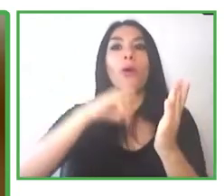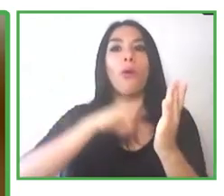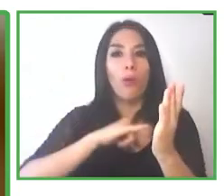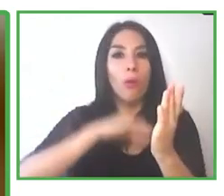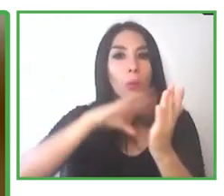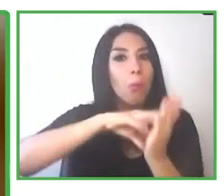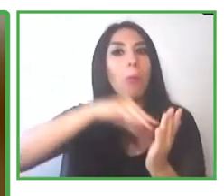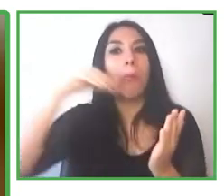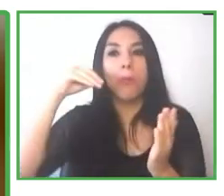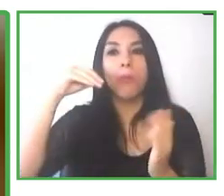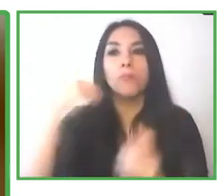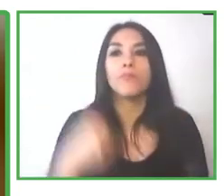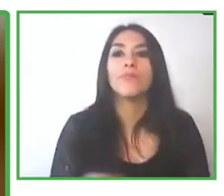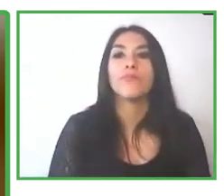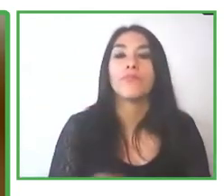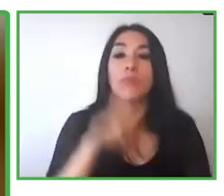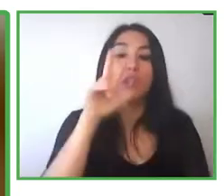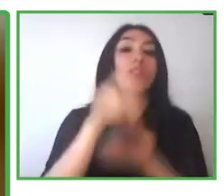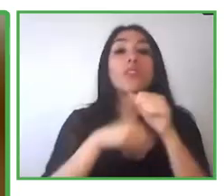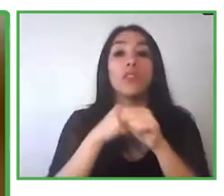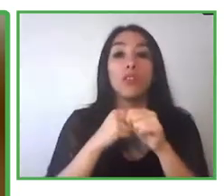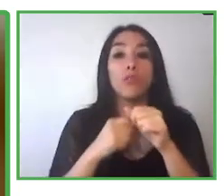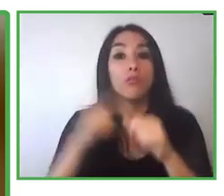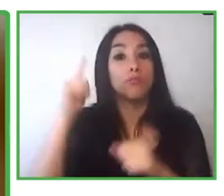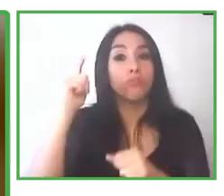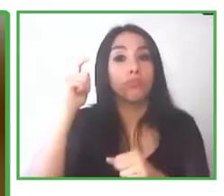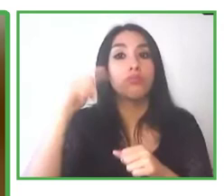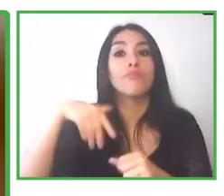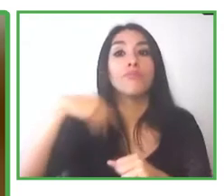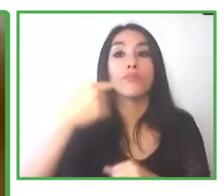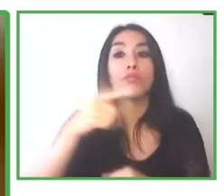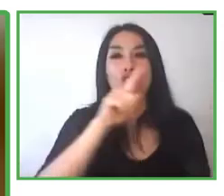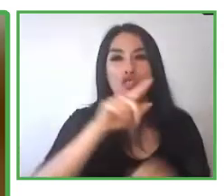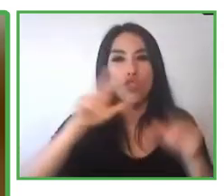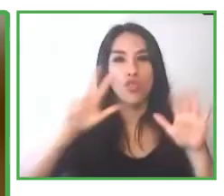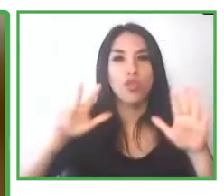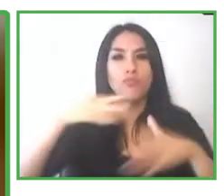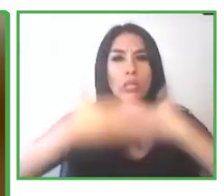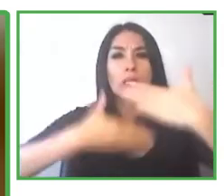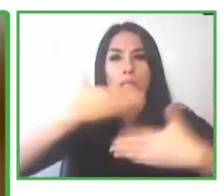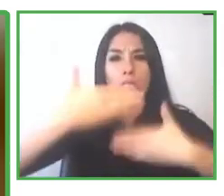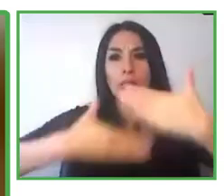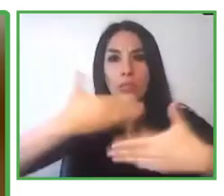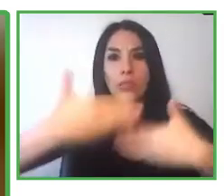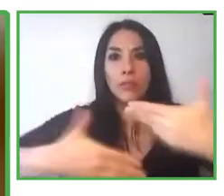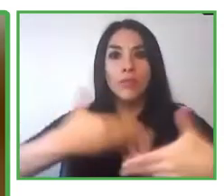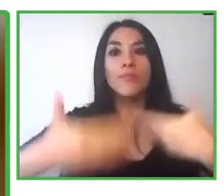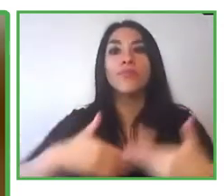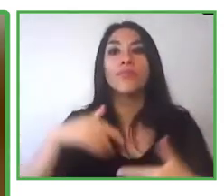In these 3 years, because we started in 2018, the current situation is that through the platform